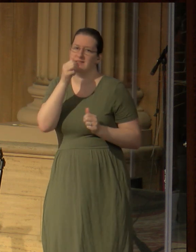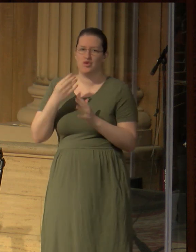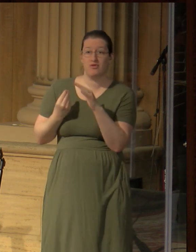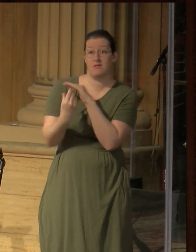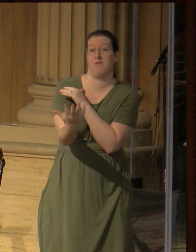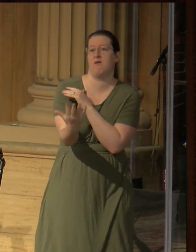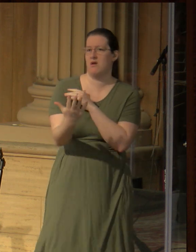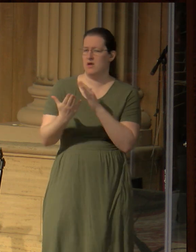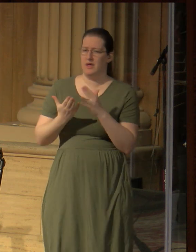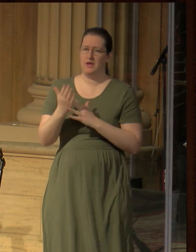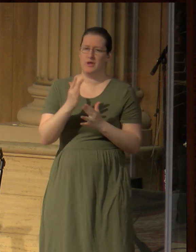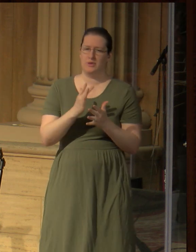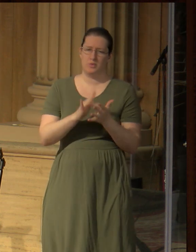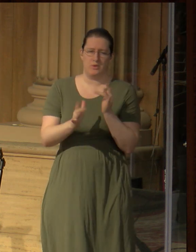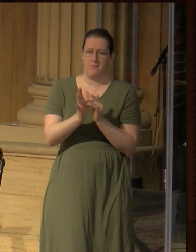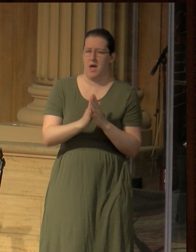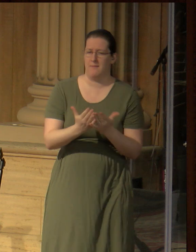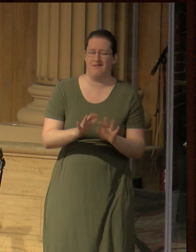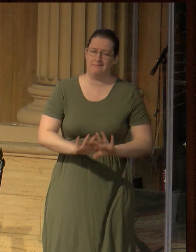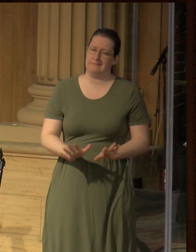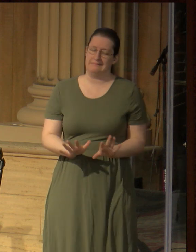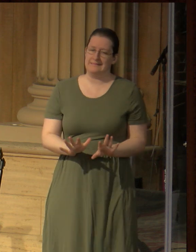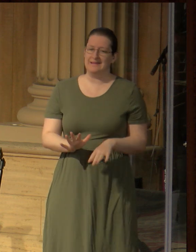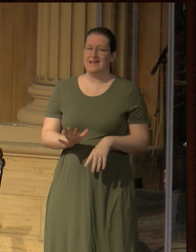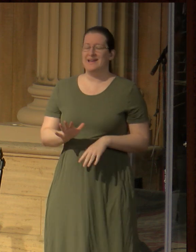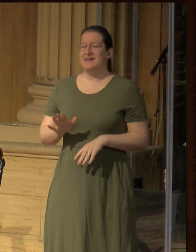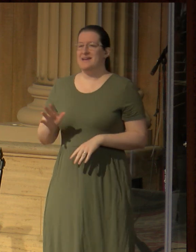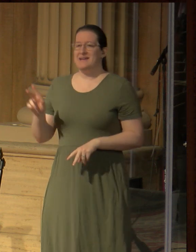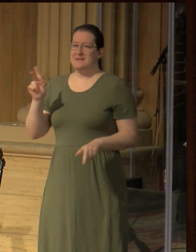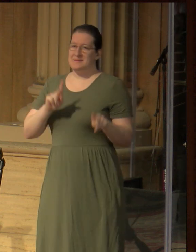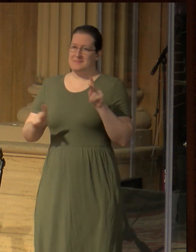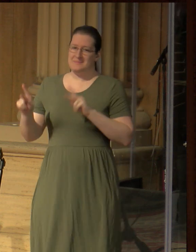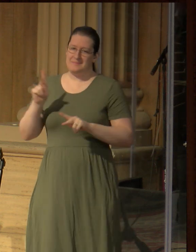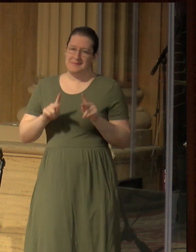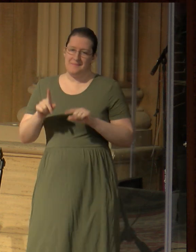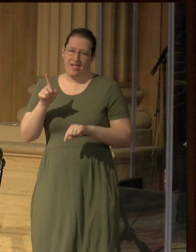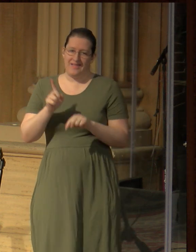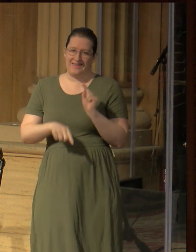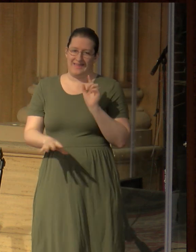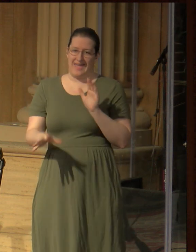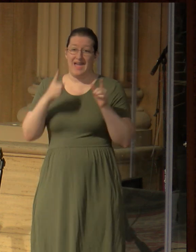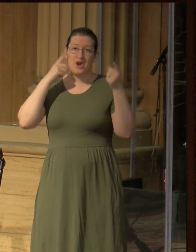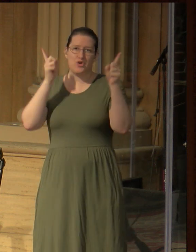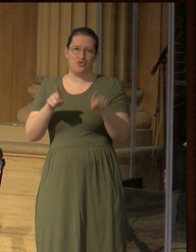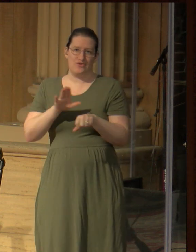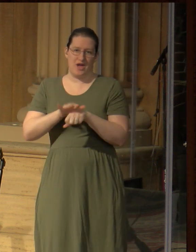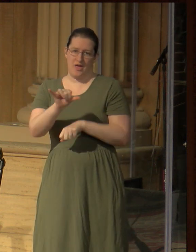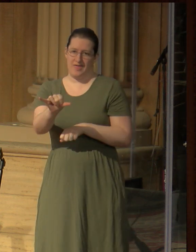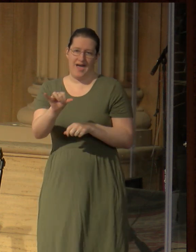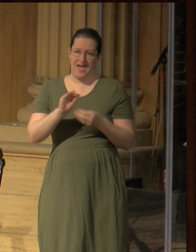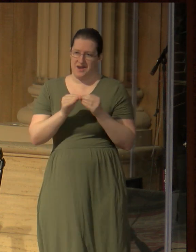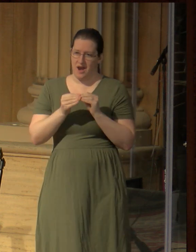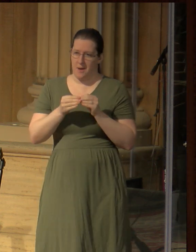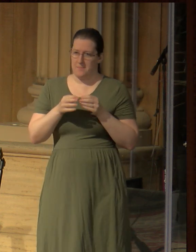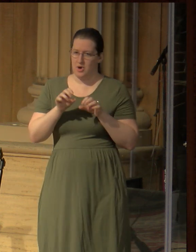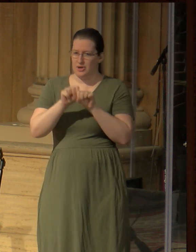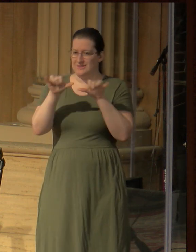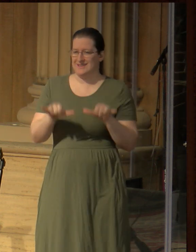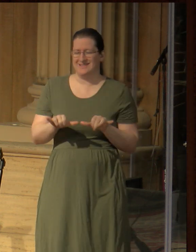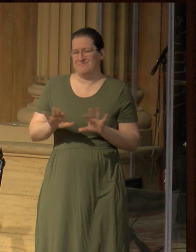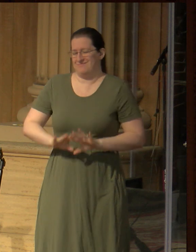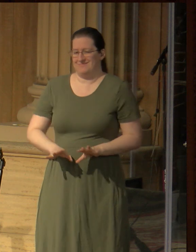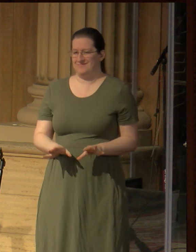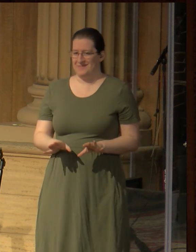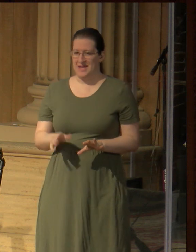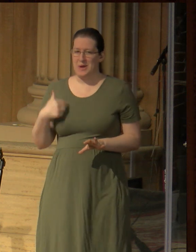through Scripture. And the problem with that is no 2 people would ever reproduce the exact same meaning that they got from a technique like that, because there's no reason